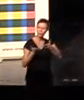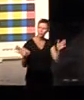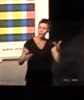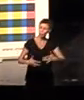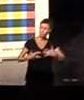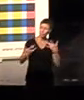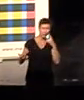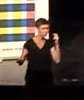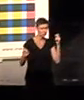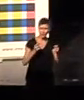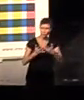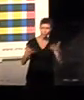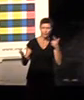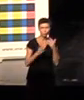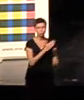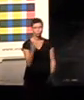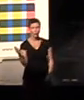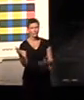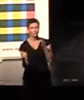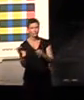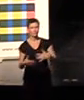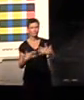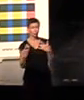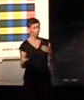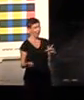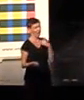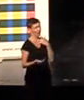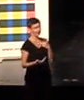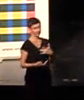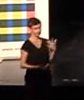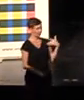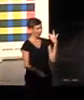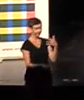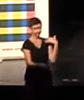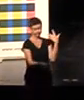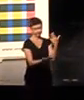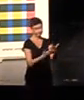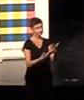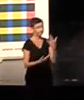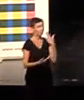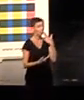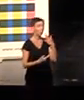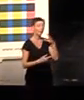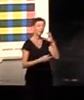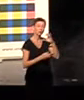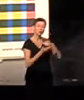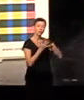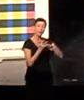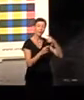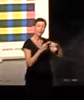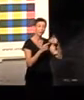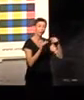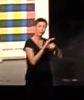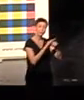in je les moest zomers to the right en hij zit in mijn long life one gillian refugees blijft hier